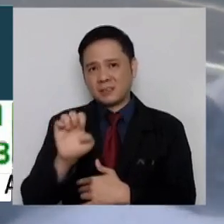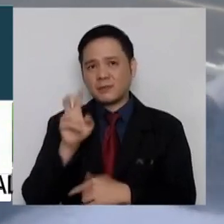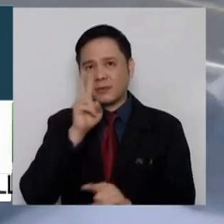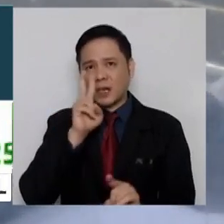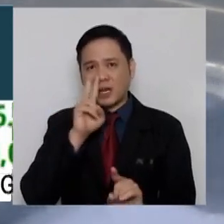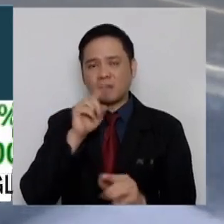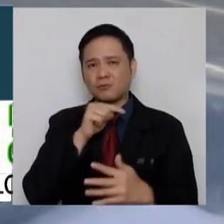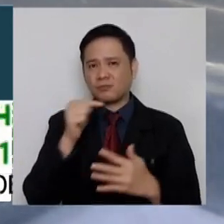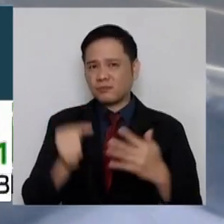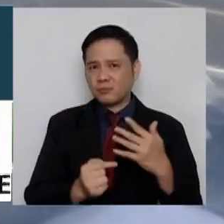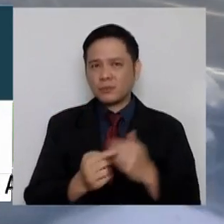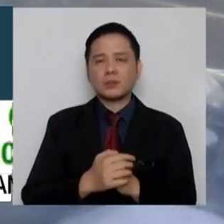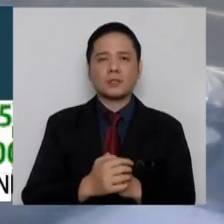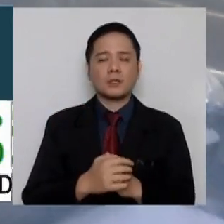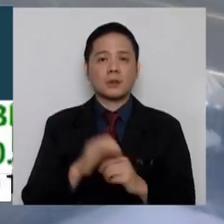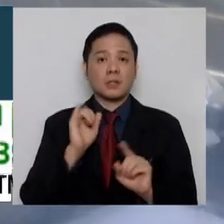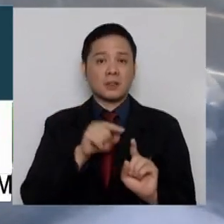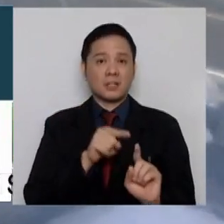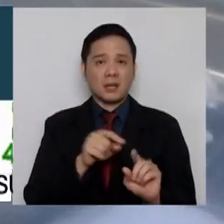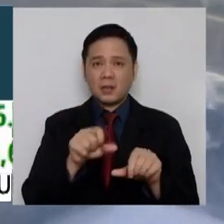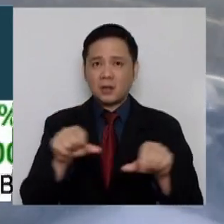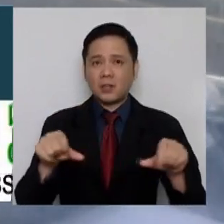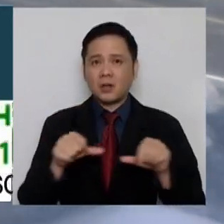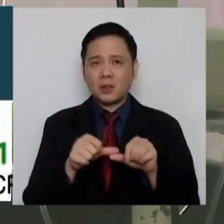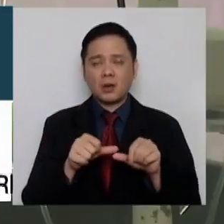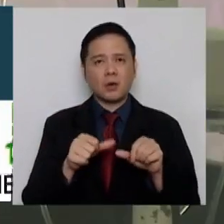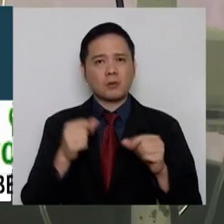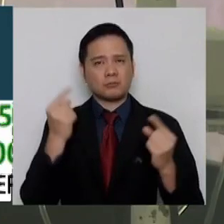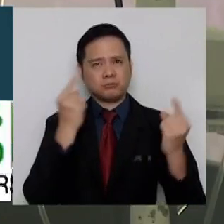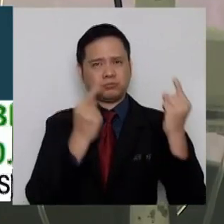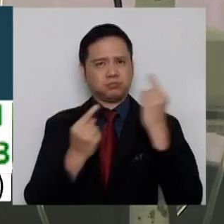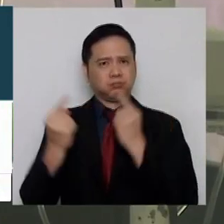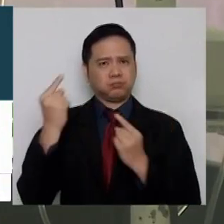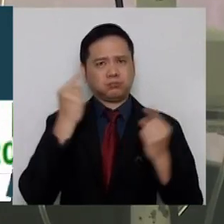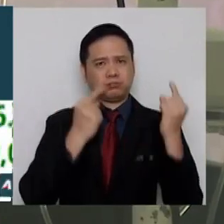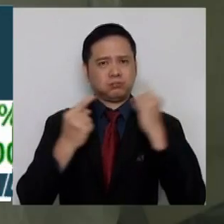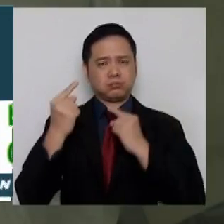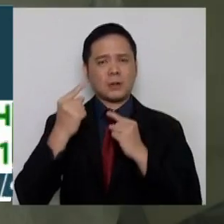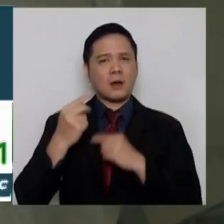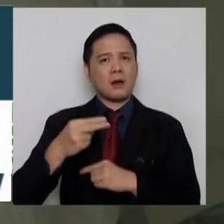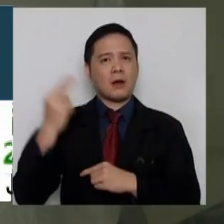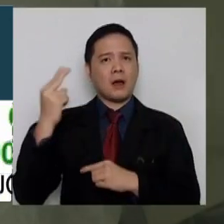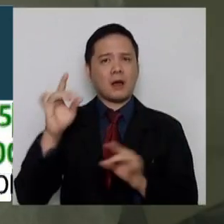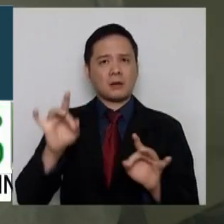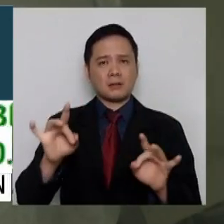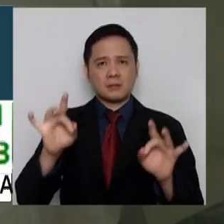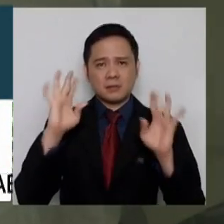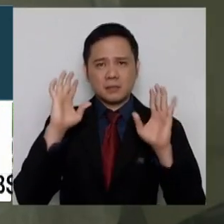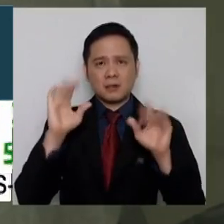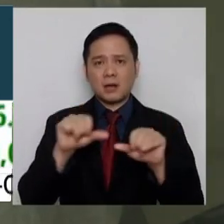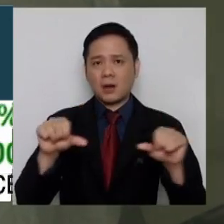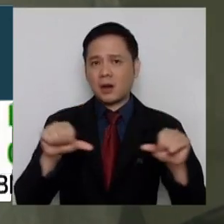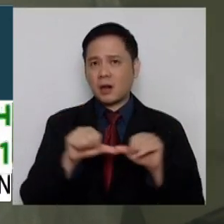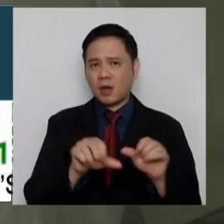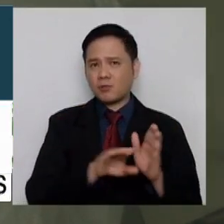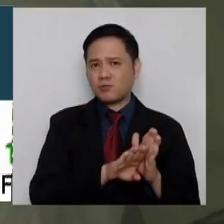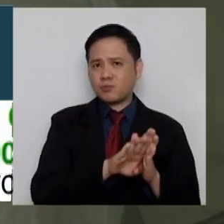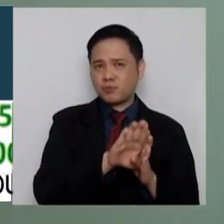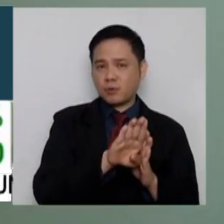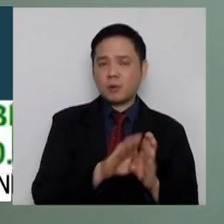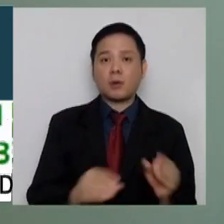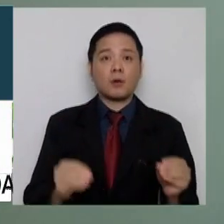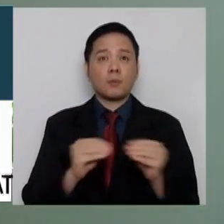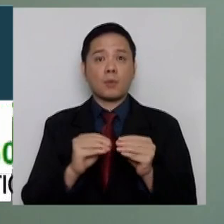only regions that are still considered as high-risk areas. Now, the growth rate of new cases in